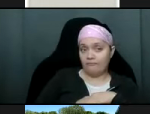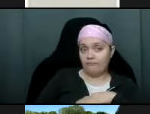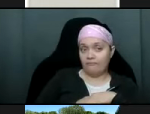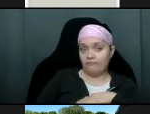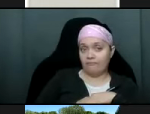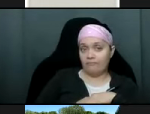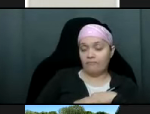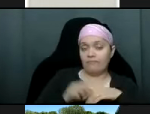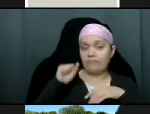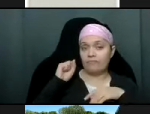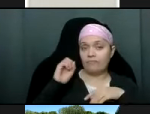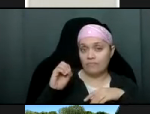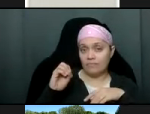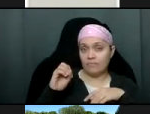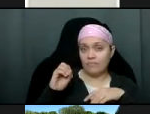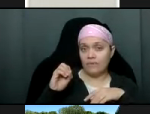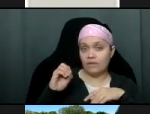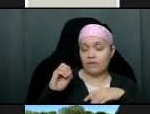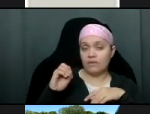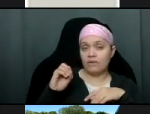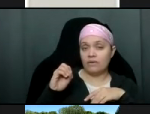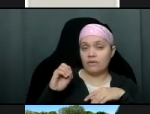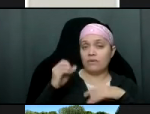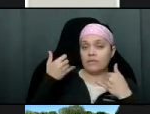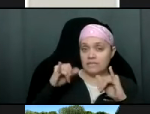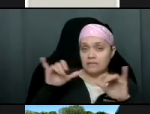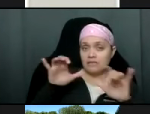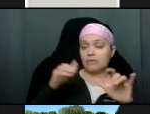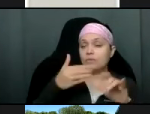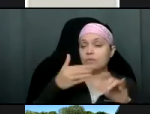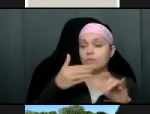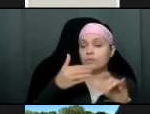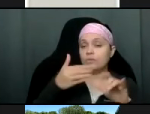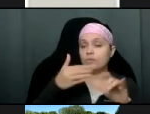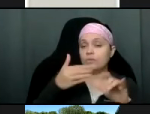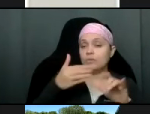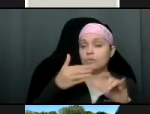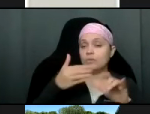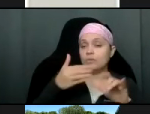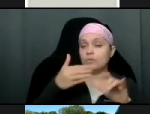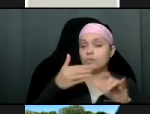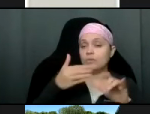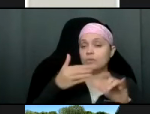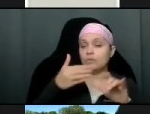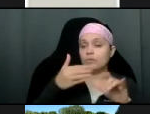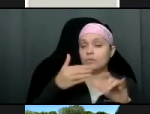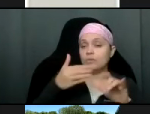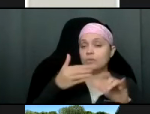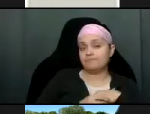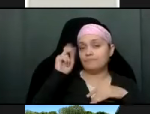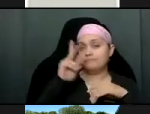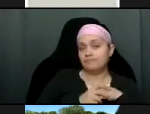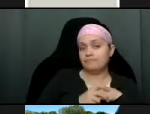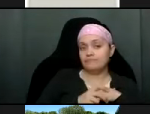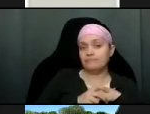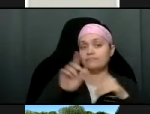So we still could do better here. All right. Well, then the British